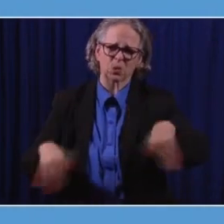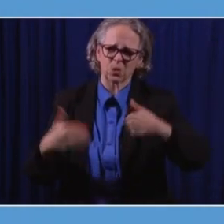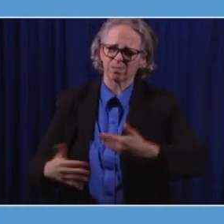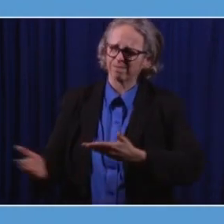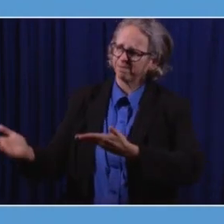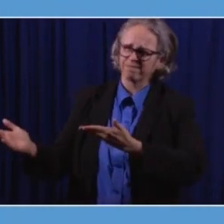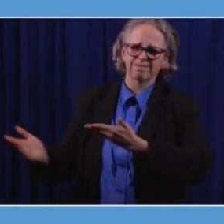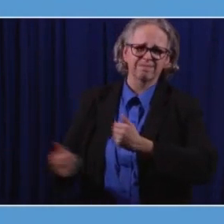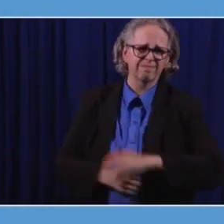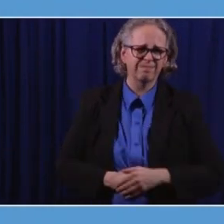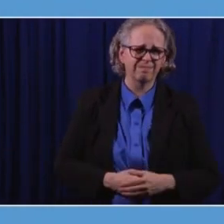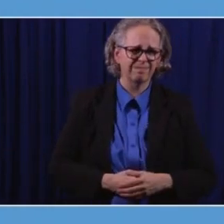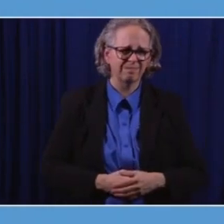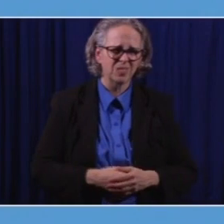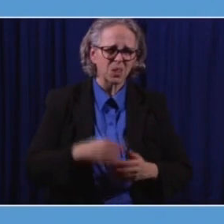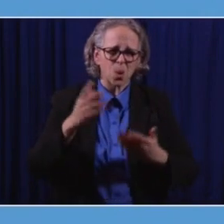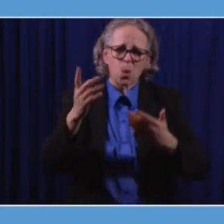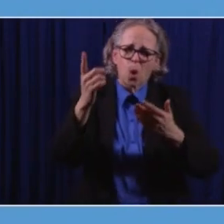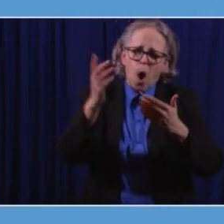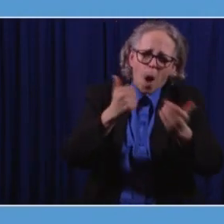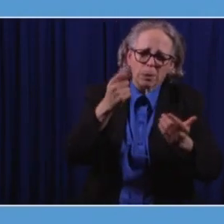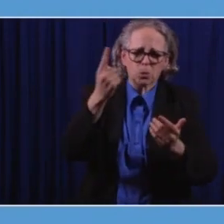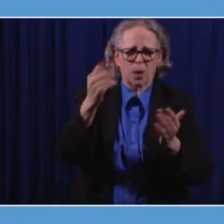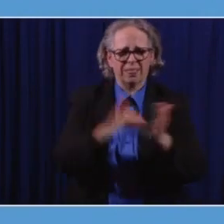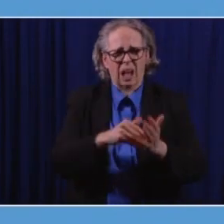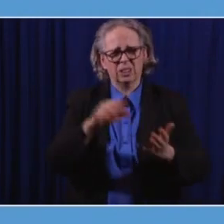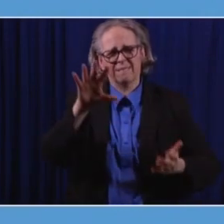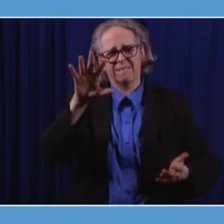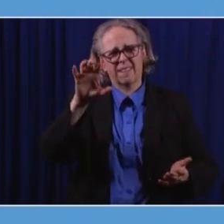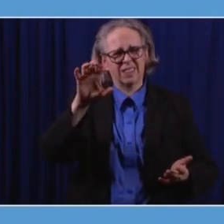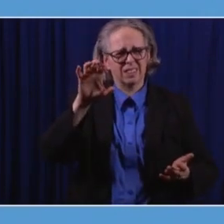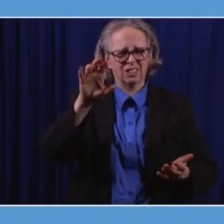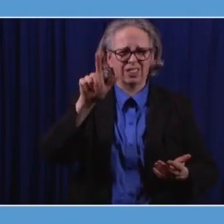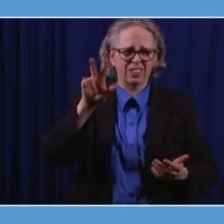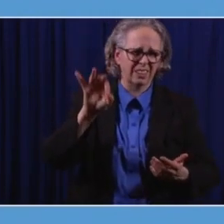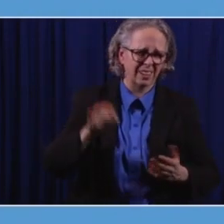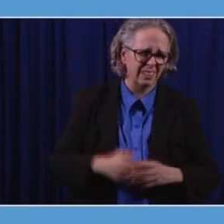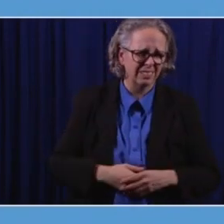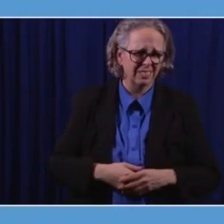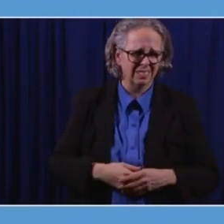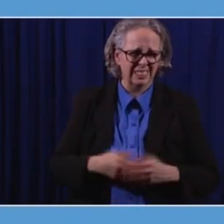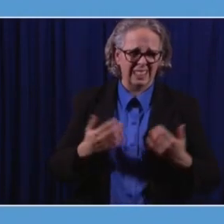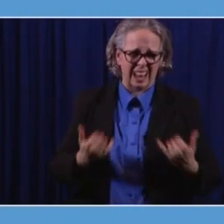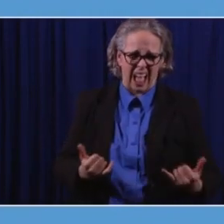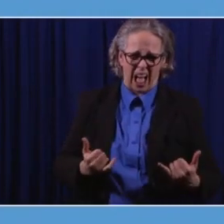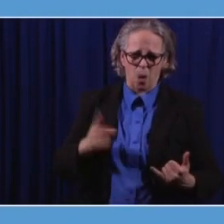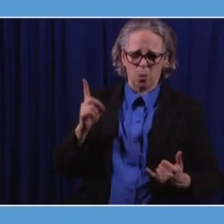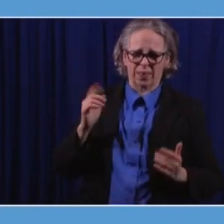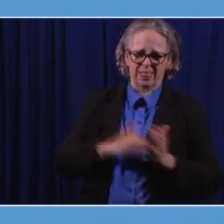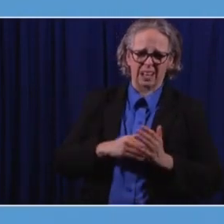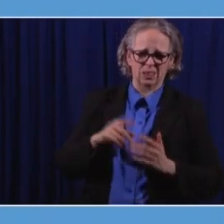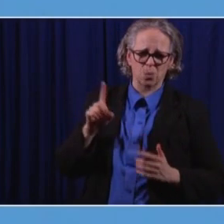above 1,500 for the day. The average is now pushing 1,100. So we've seen this spike go